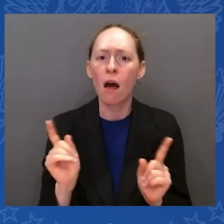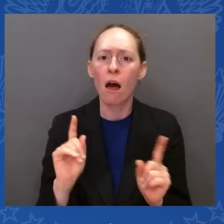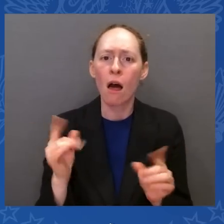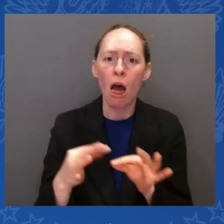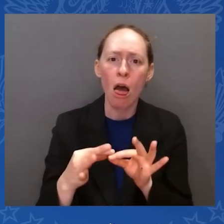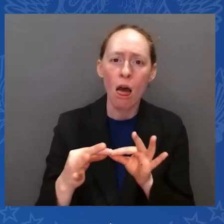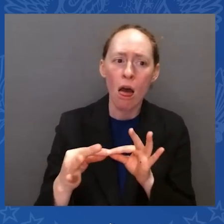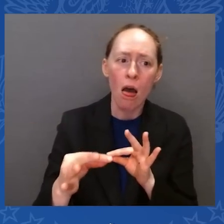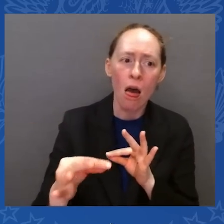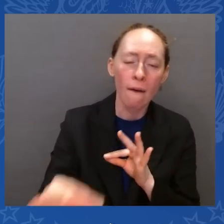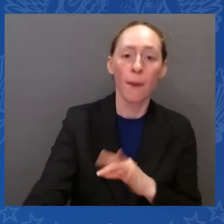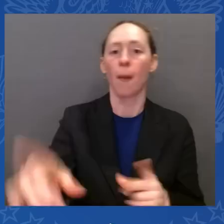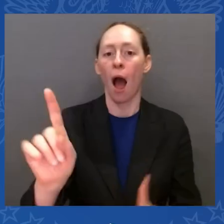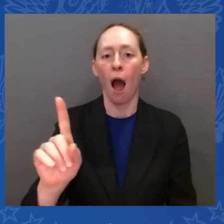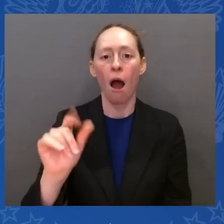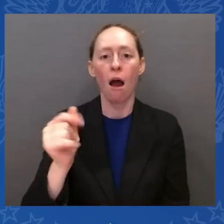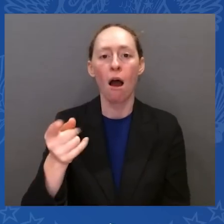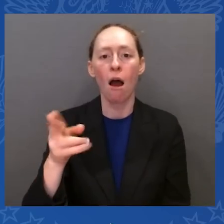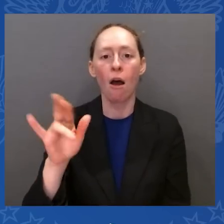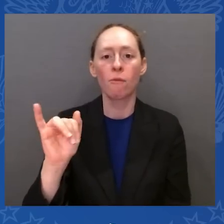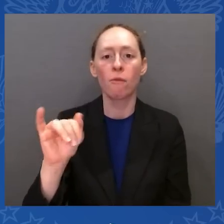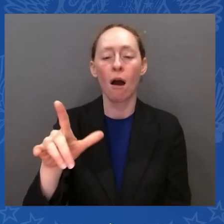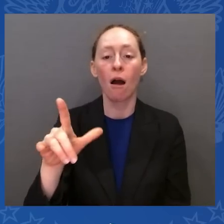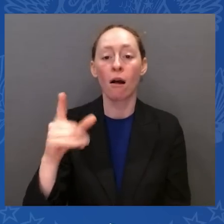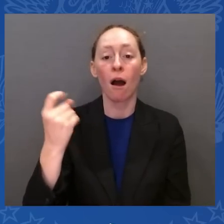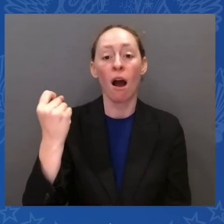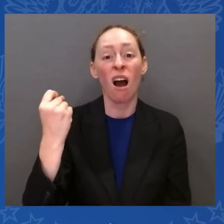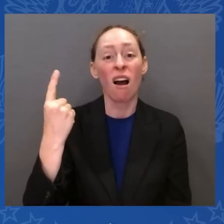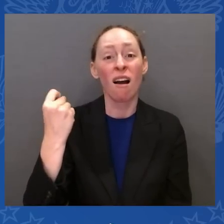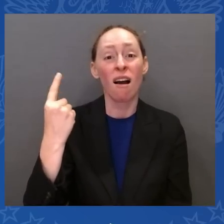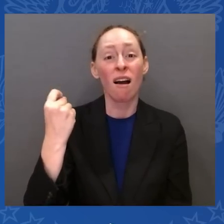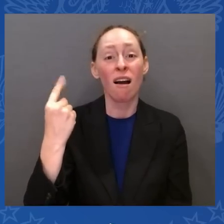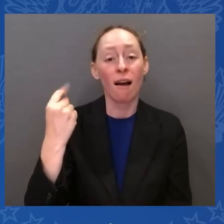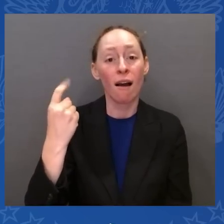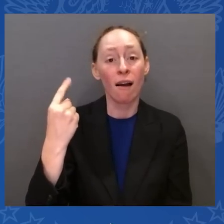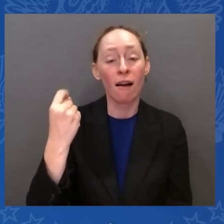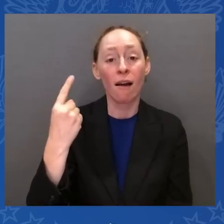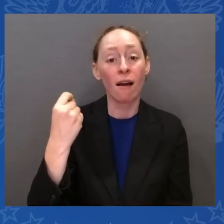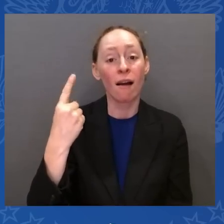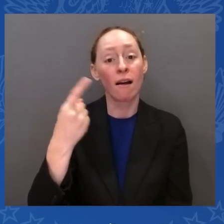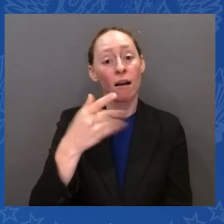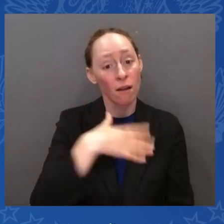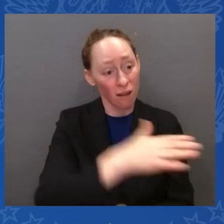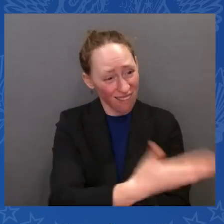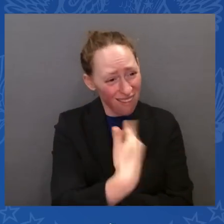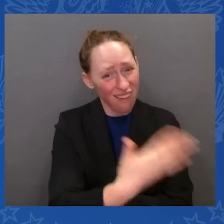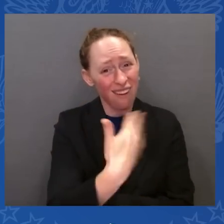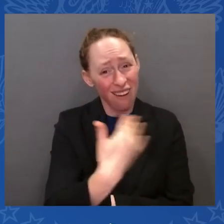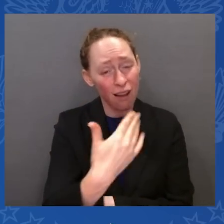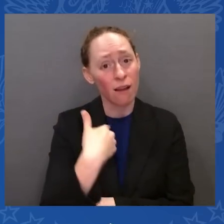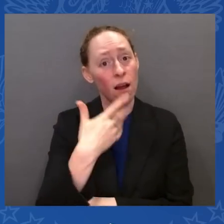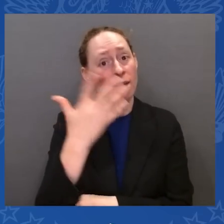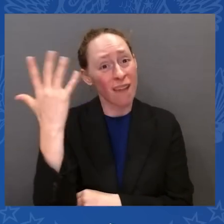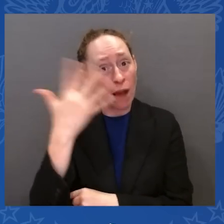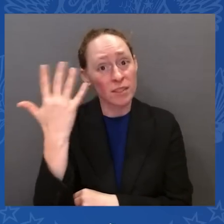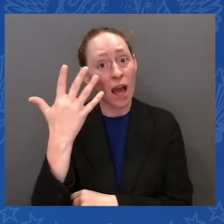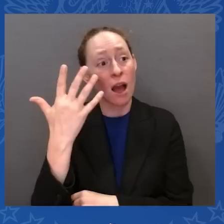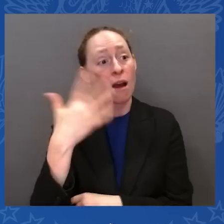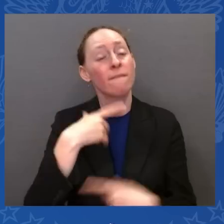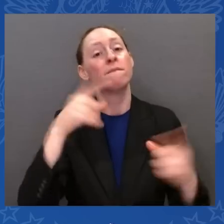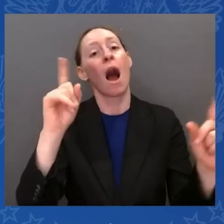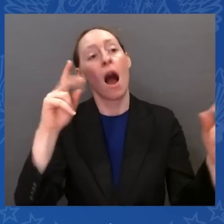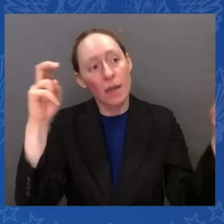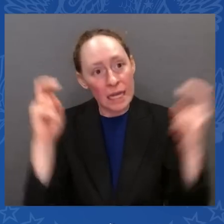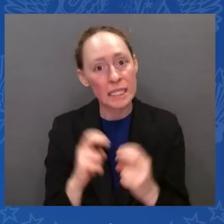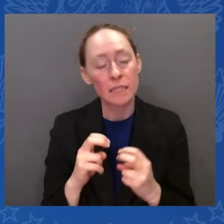passed his plan, I think in the last or second to last week in April. 5 days later, after he finally put forward something,